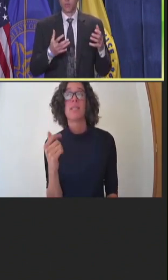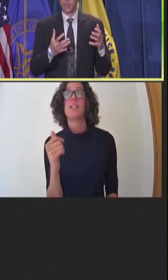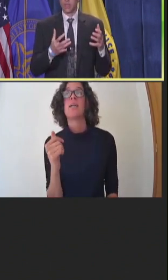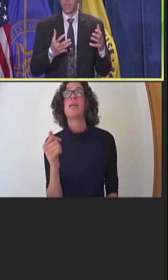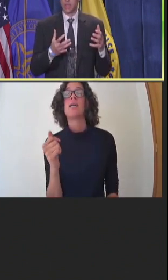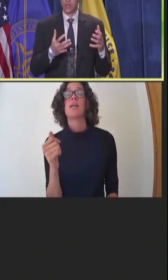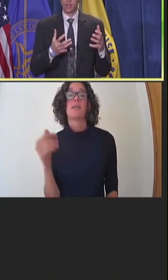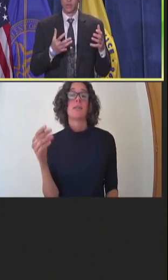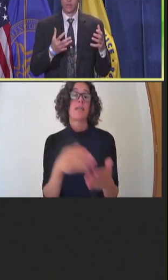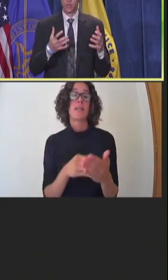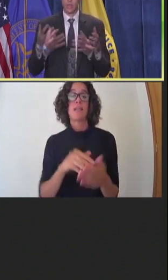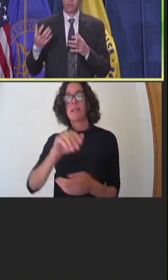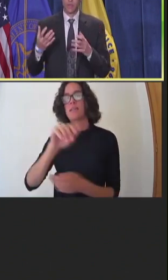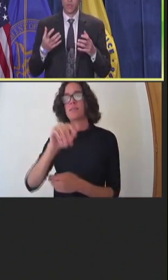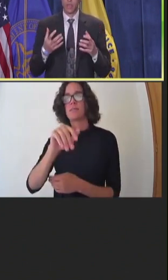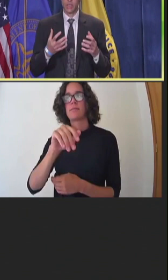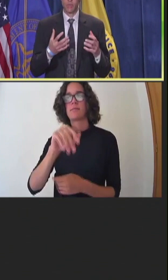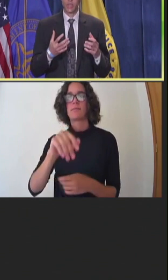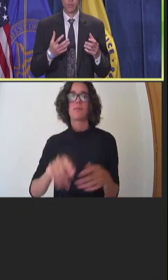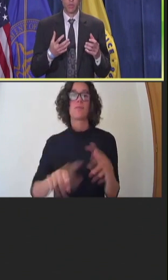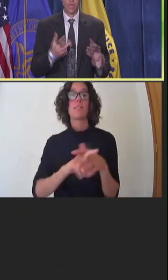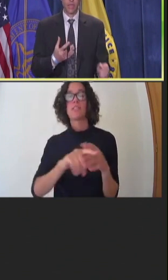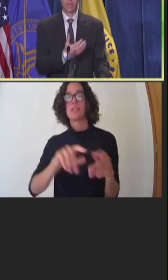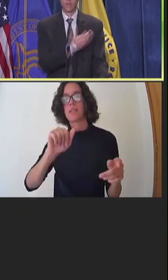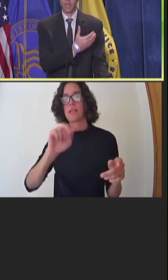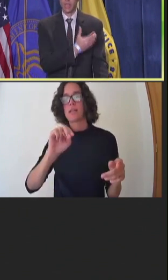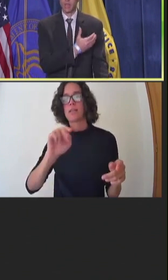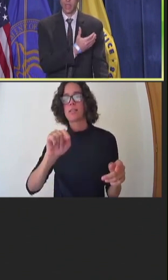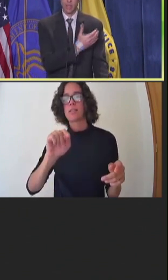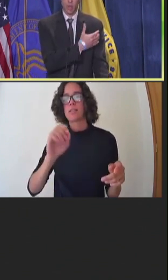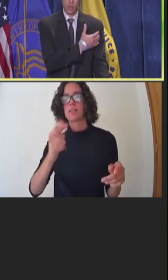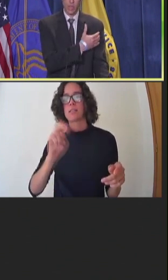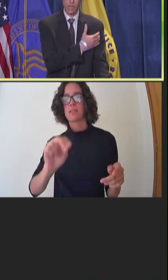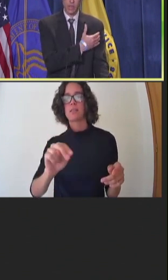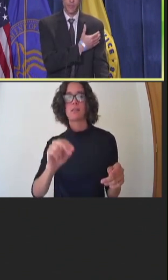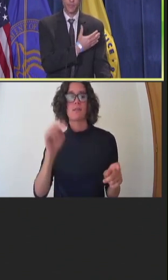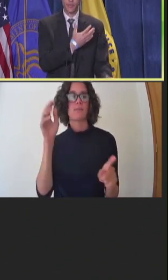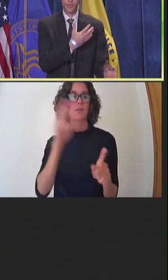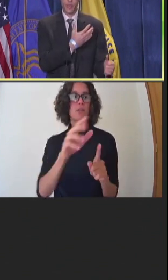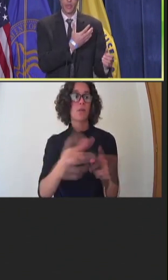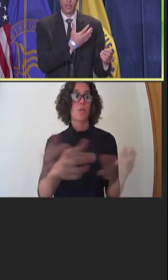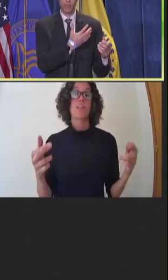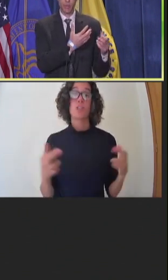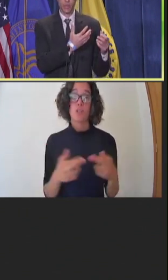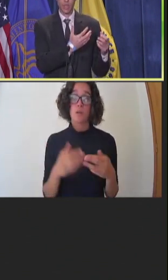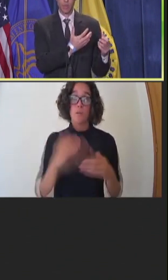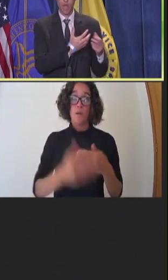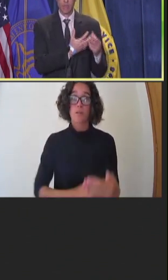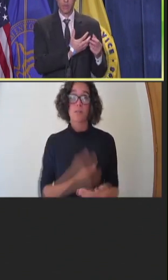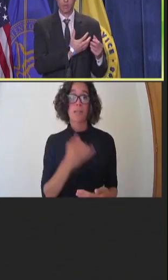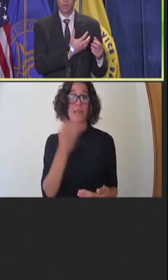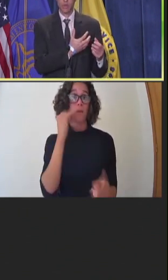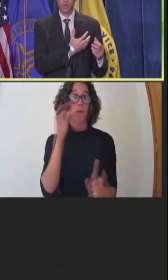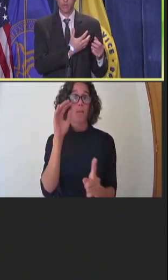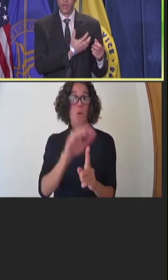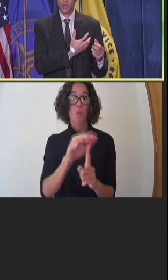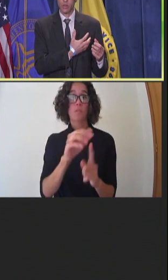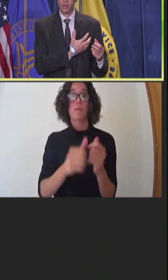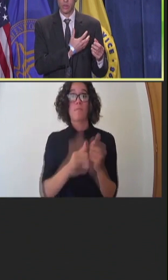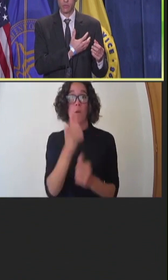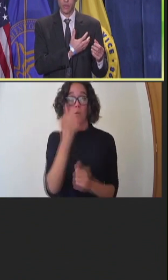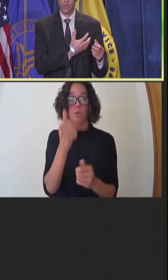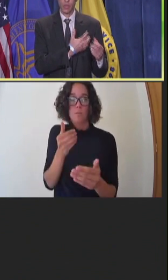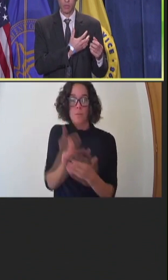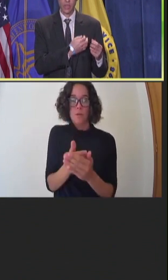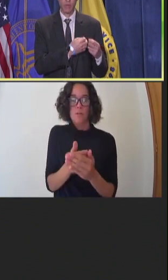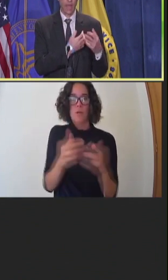antigen presentation to the lymph node is a regional process. So if you'd exposed here, the most proximal regional